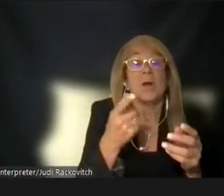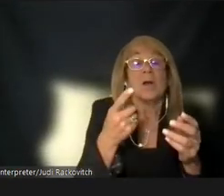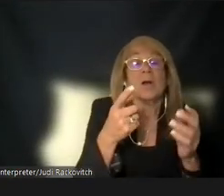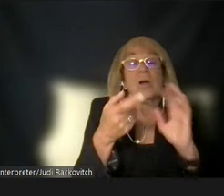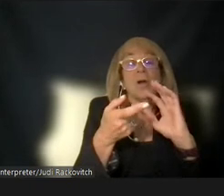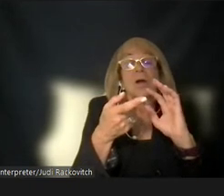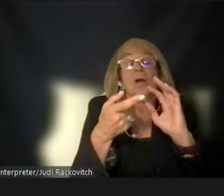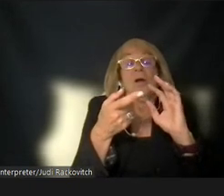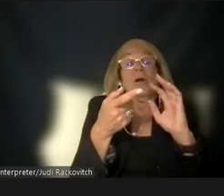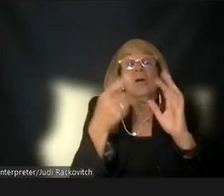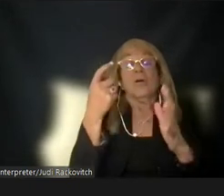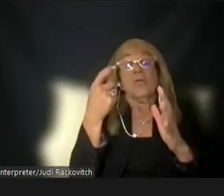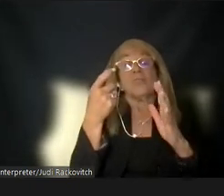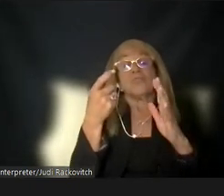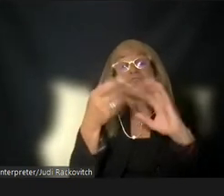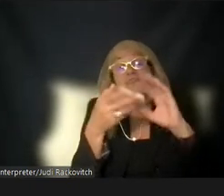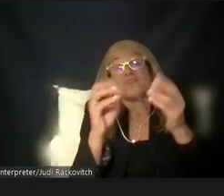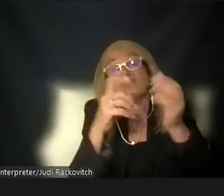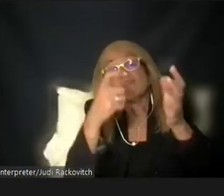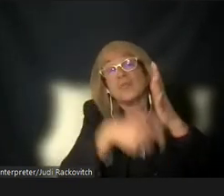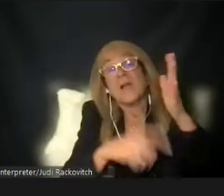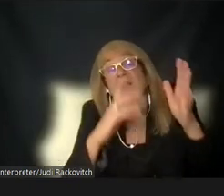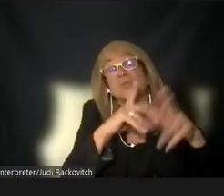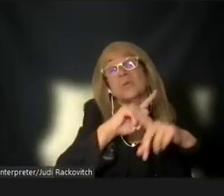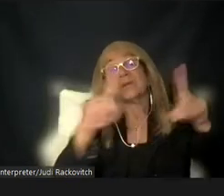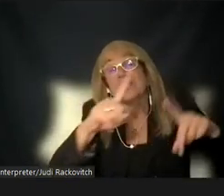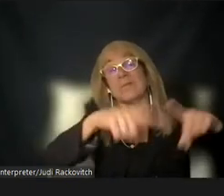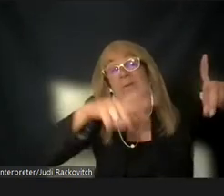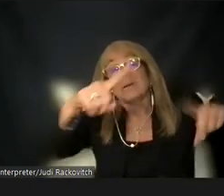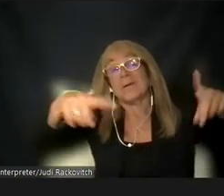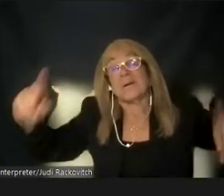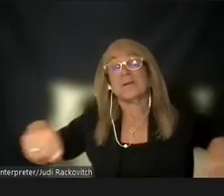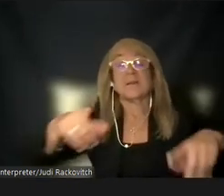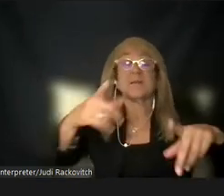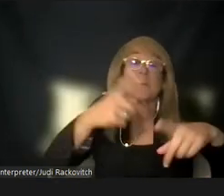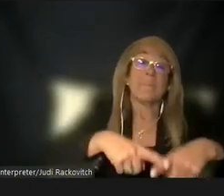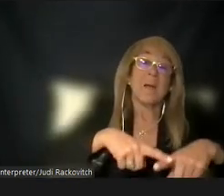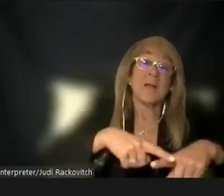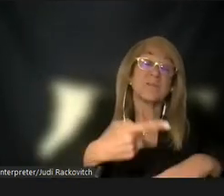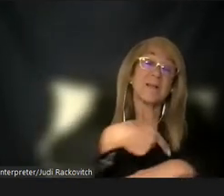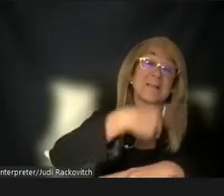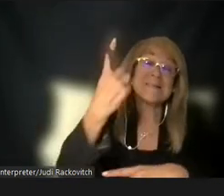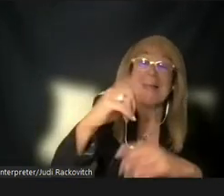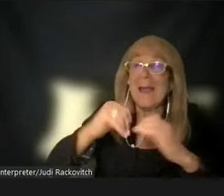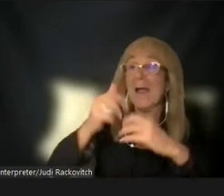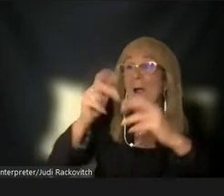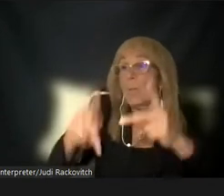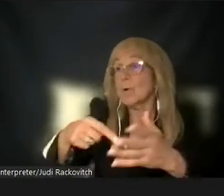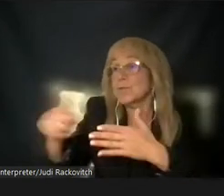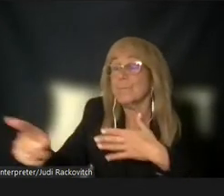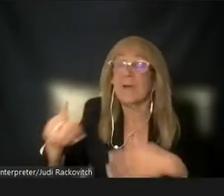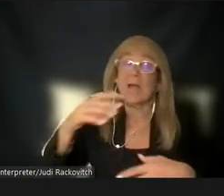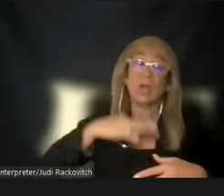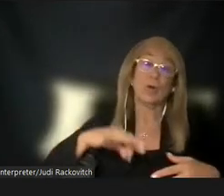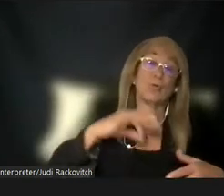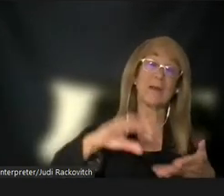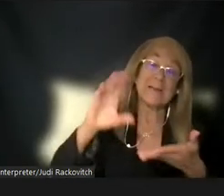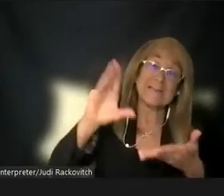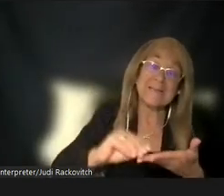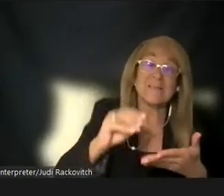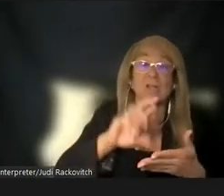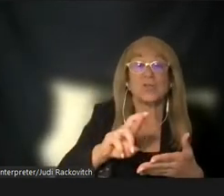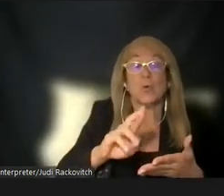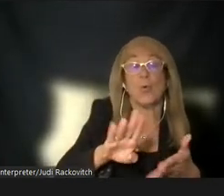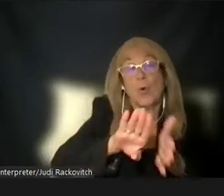in each scenario depending upon the time of day, how someone pays, and the inclusion and extent of any credits, discounts, and or exemptions beyond